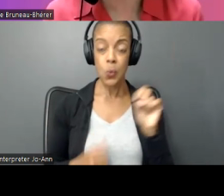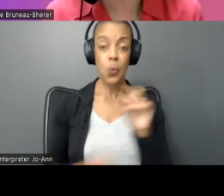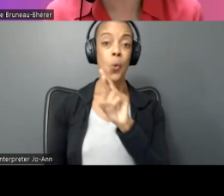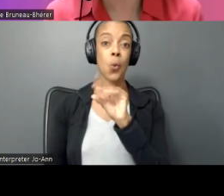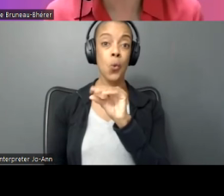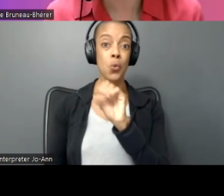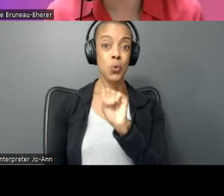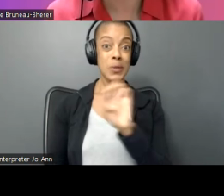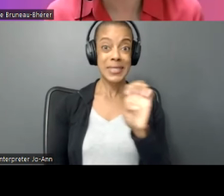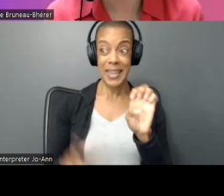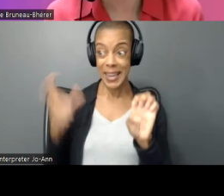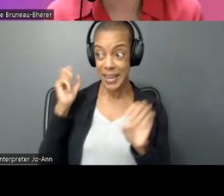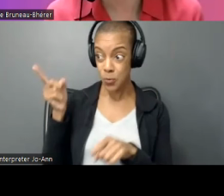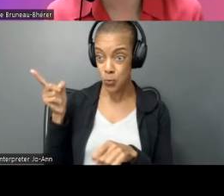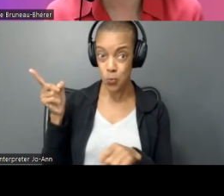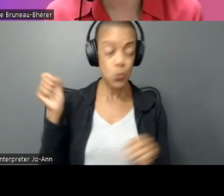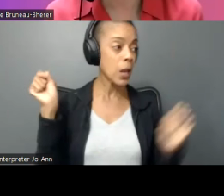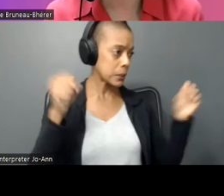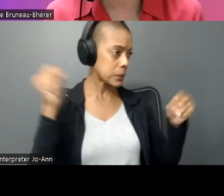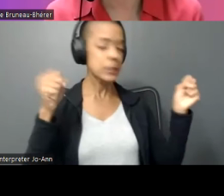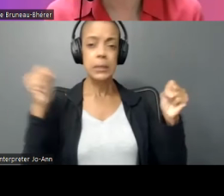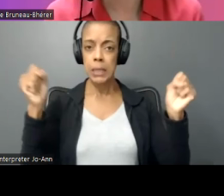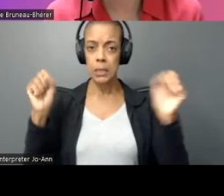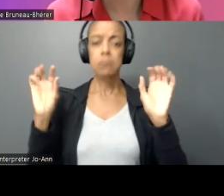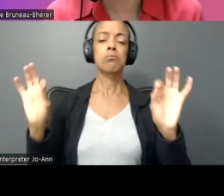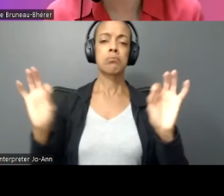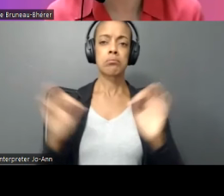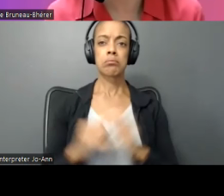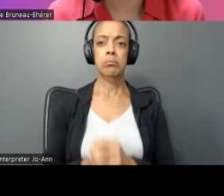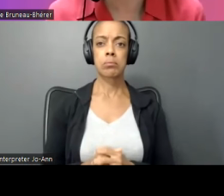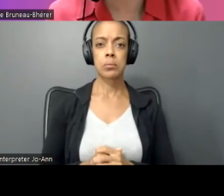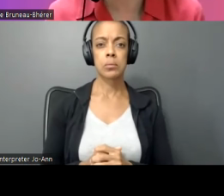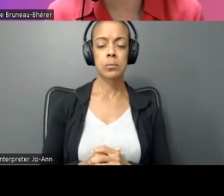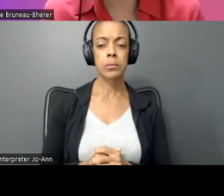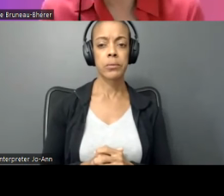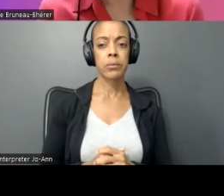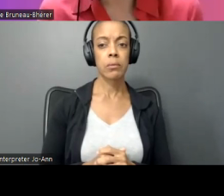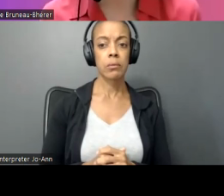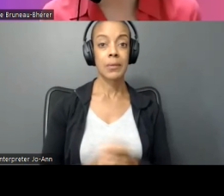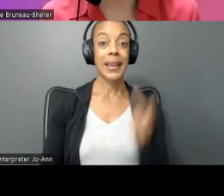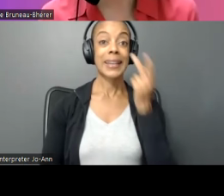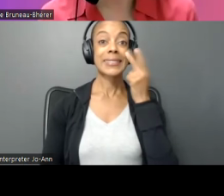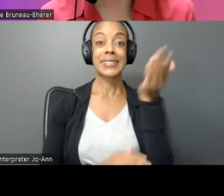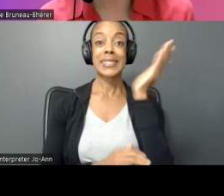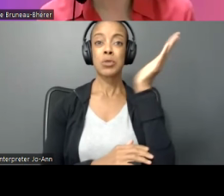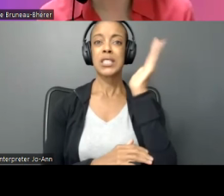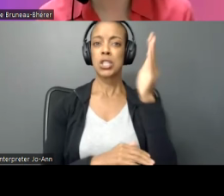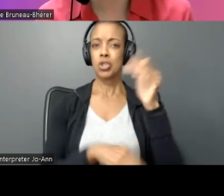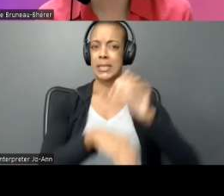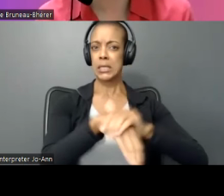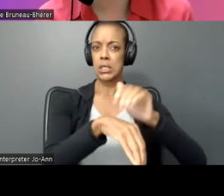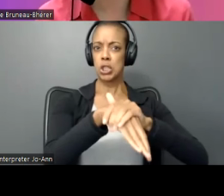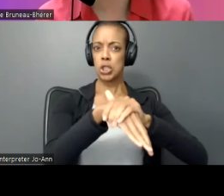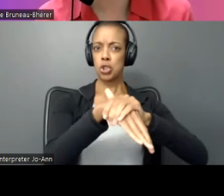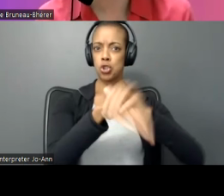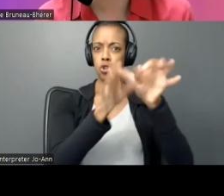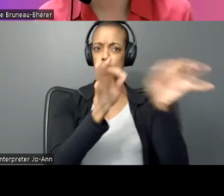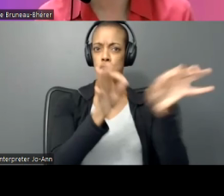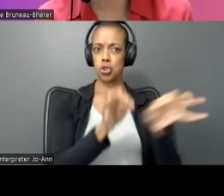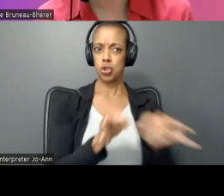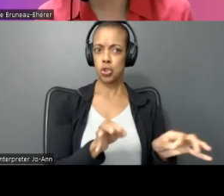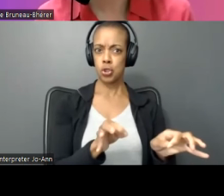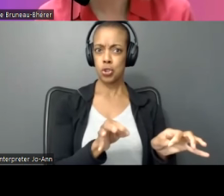that we can hear you? Yes, yes, yes. So I see the presentation in English, even